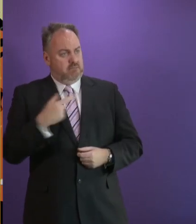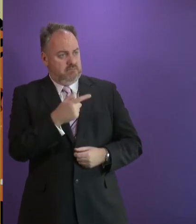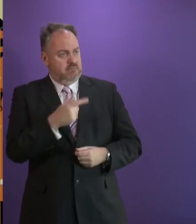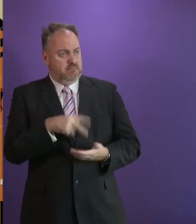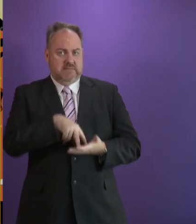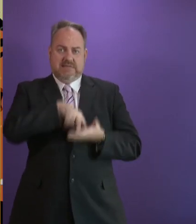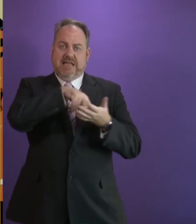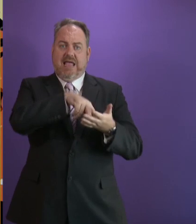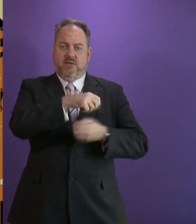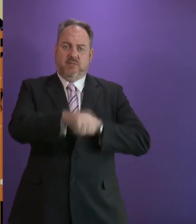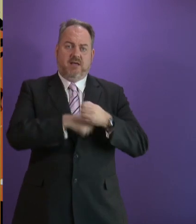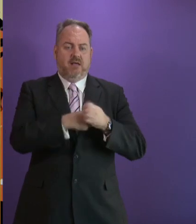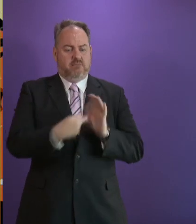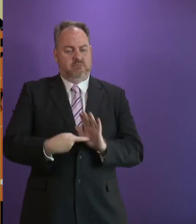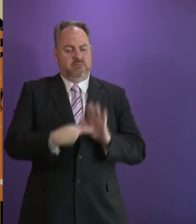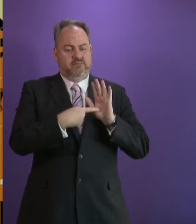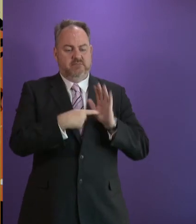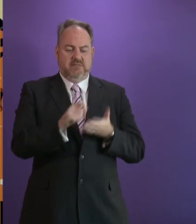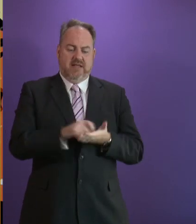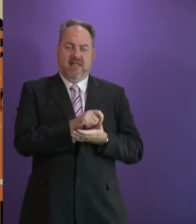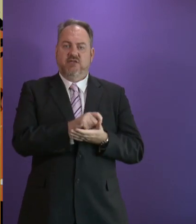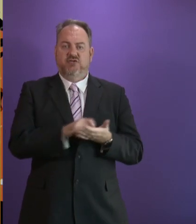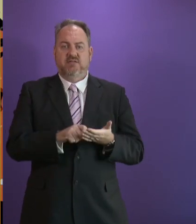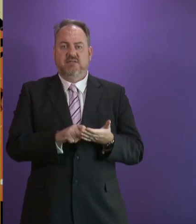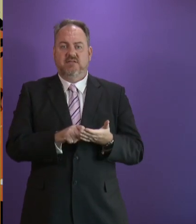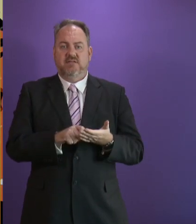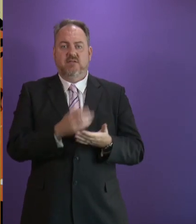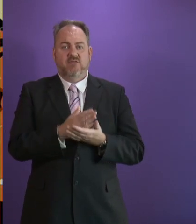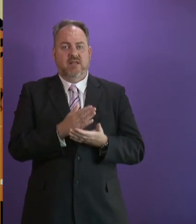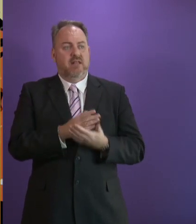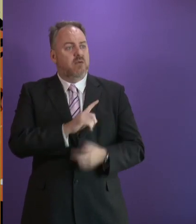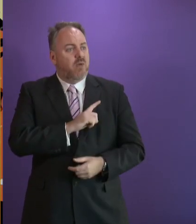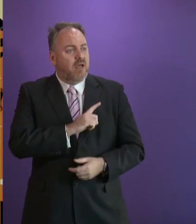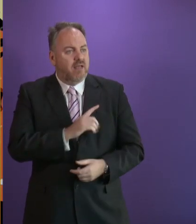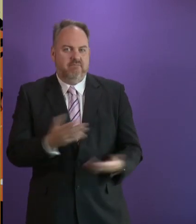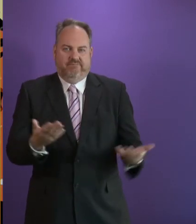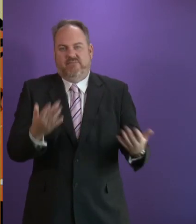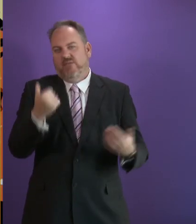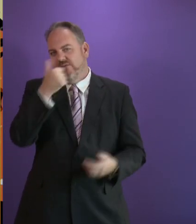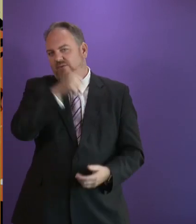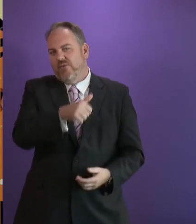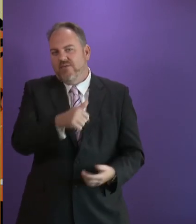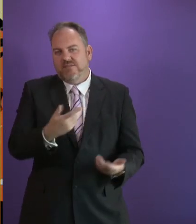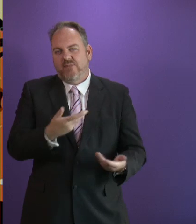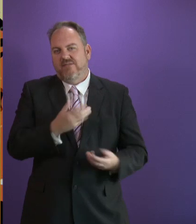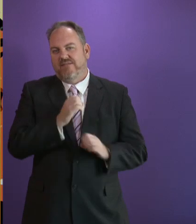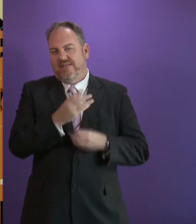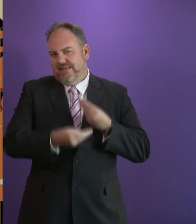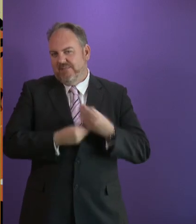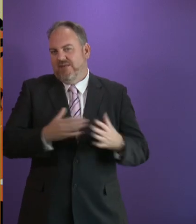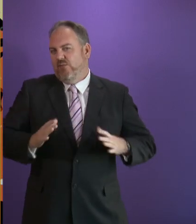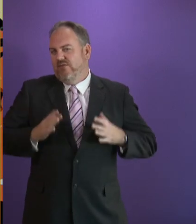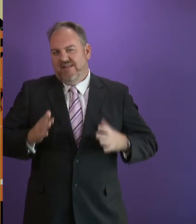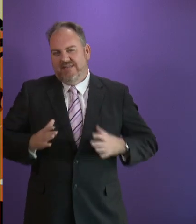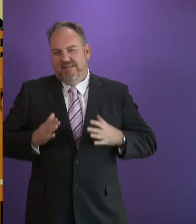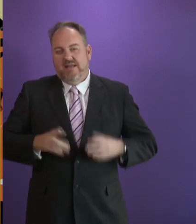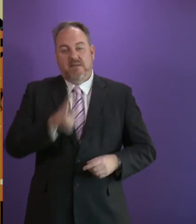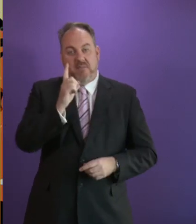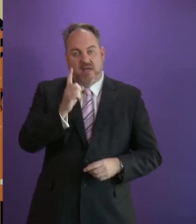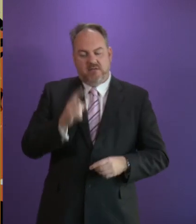that? We do that partly because of the issues that we earlier heard, but also partly because the research shows